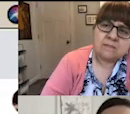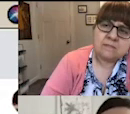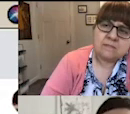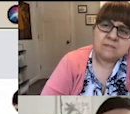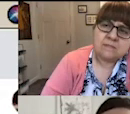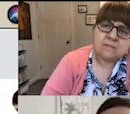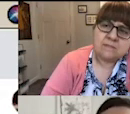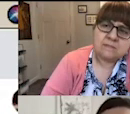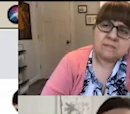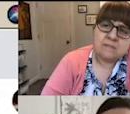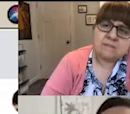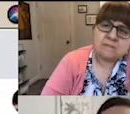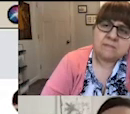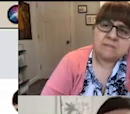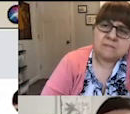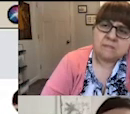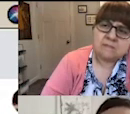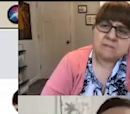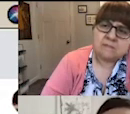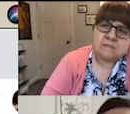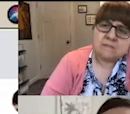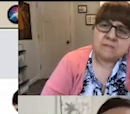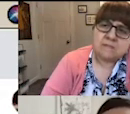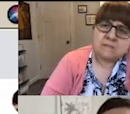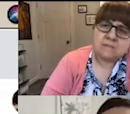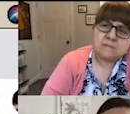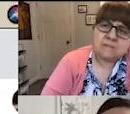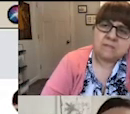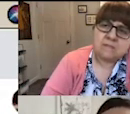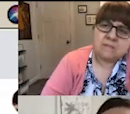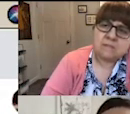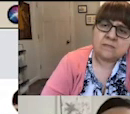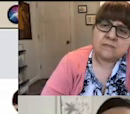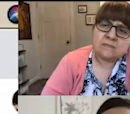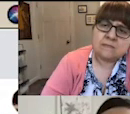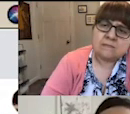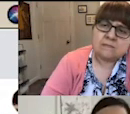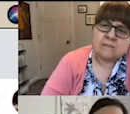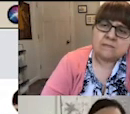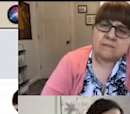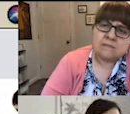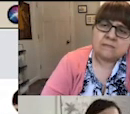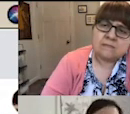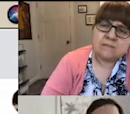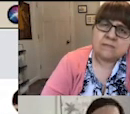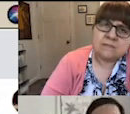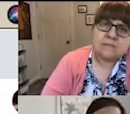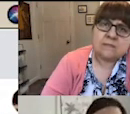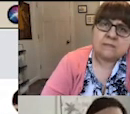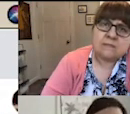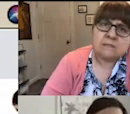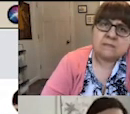about space or land or referencing decolonization with America, you have to, you know, talk about, you know,